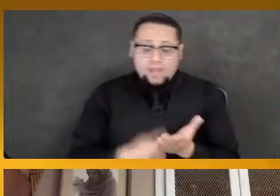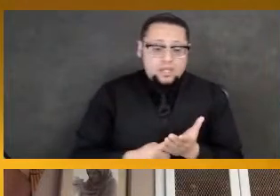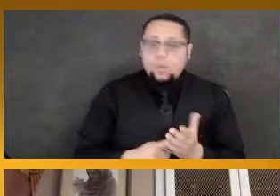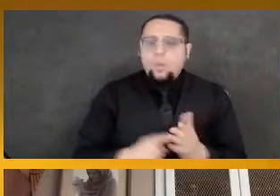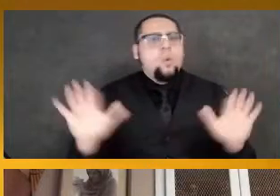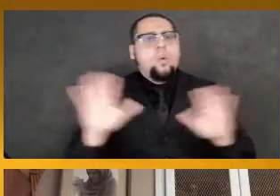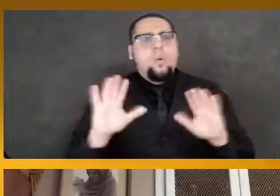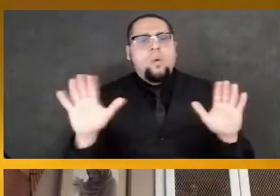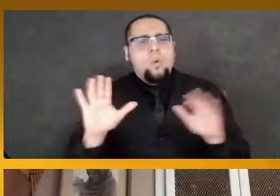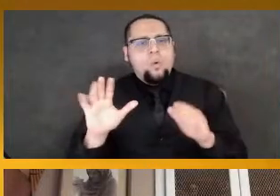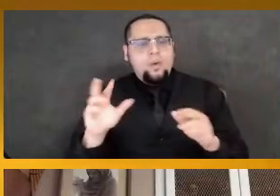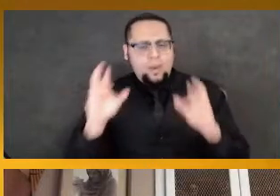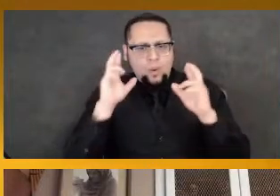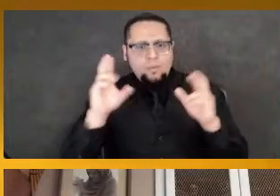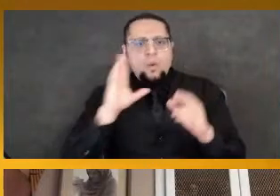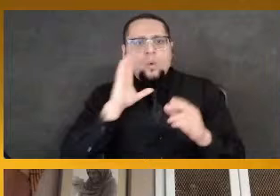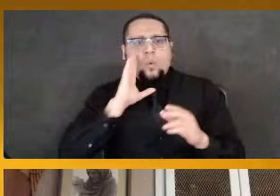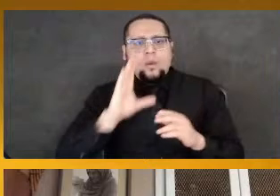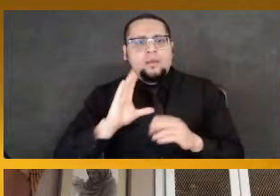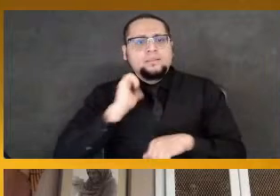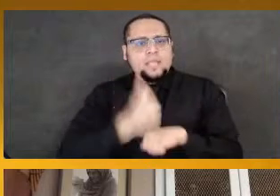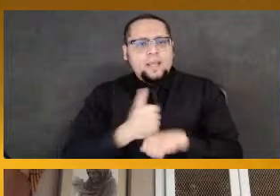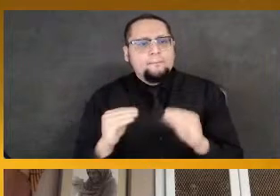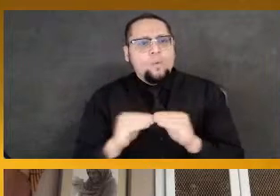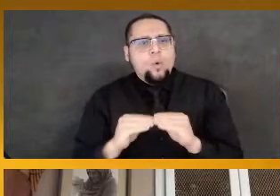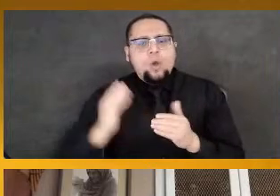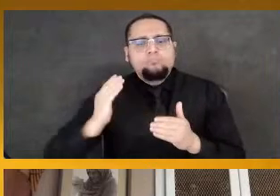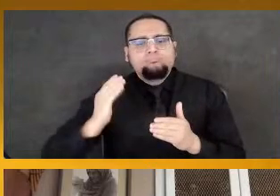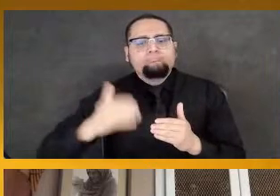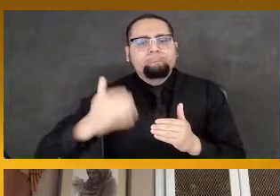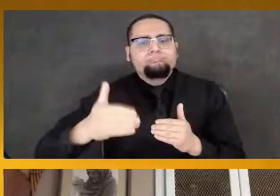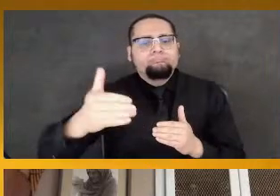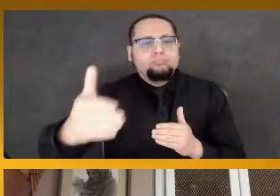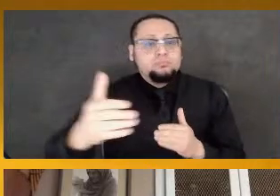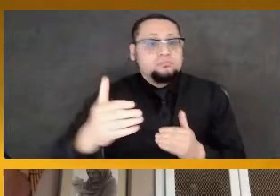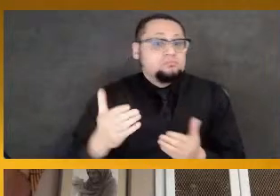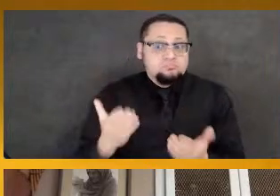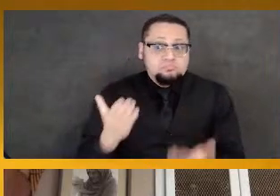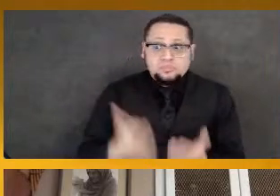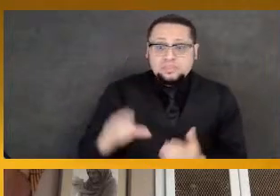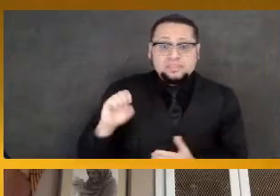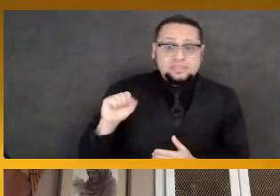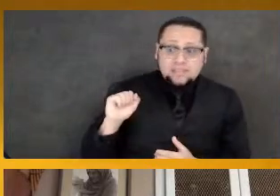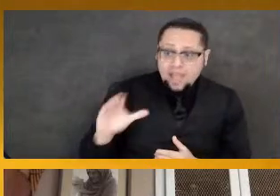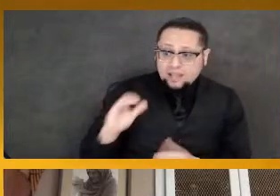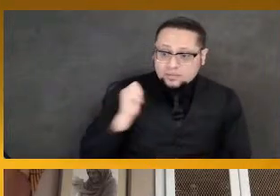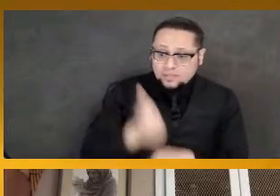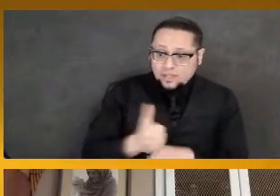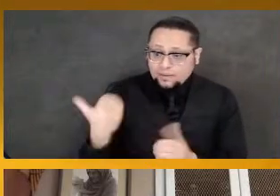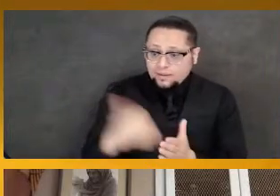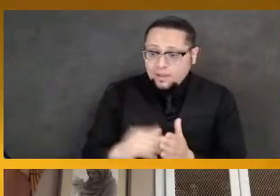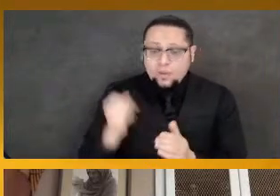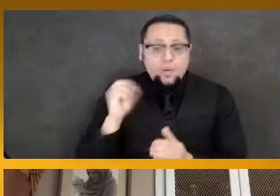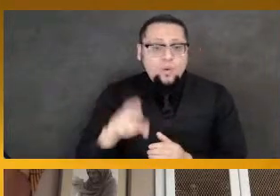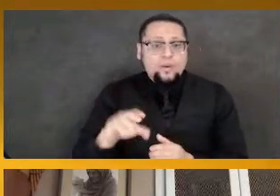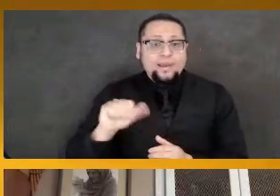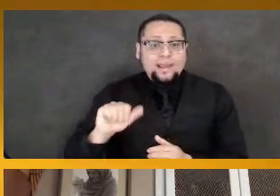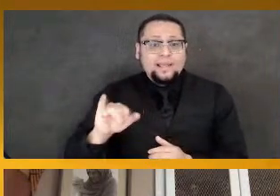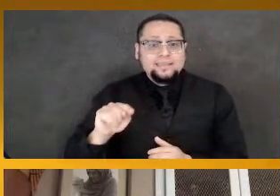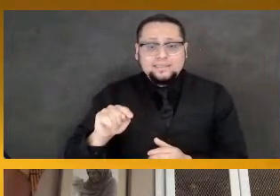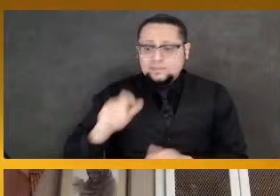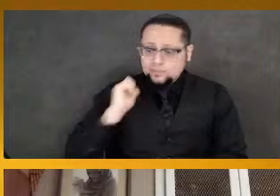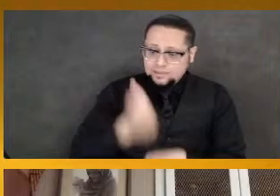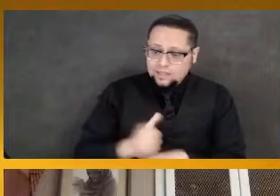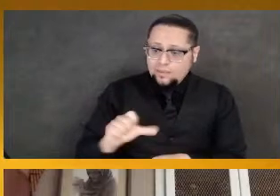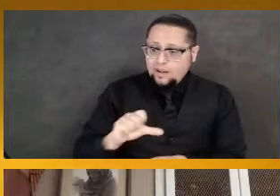conversation that will be organized by SAC and by AIT. I really appreciate your having